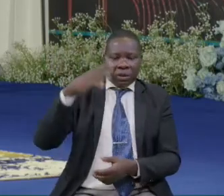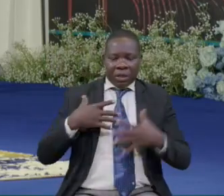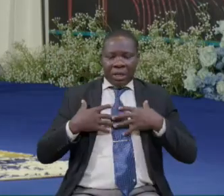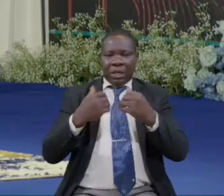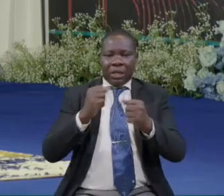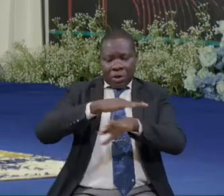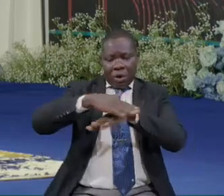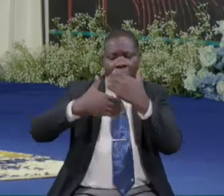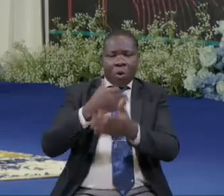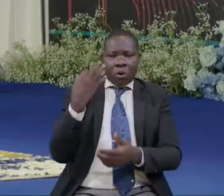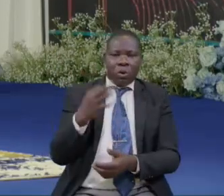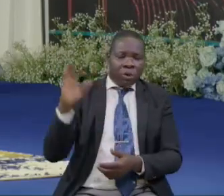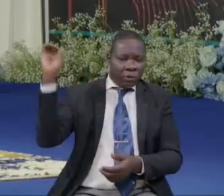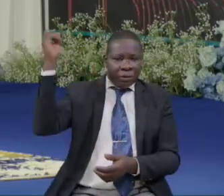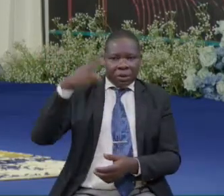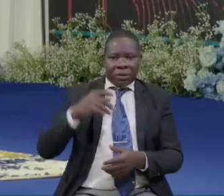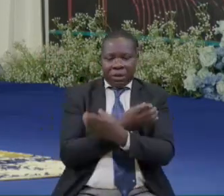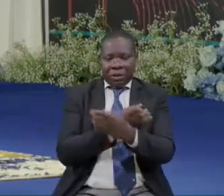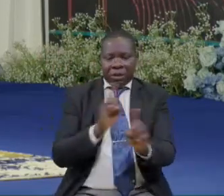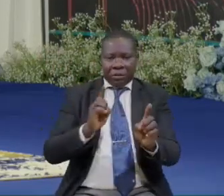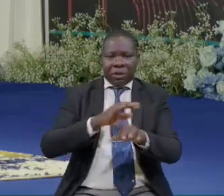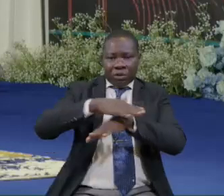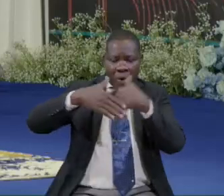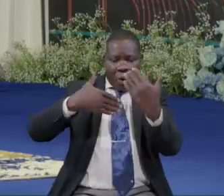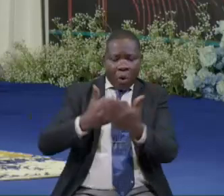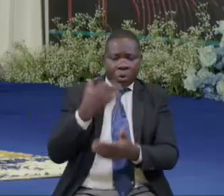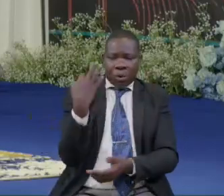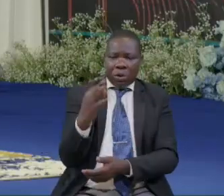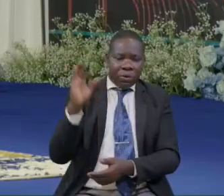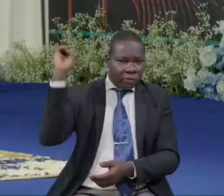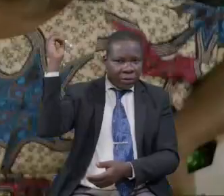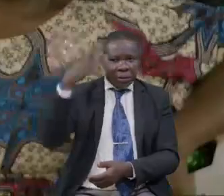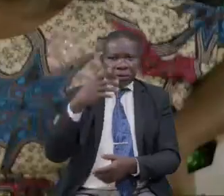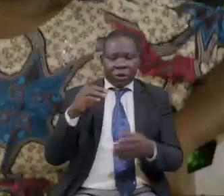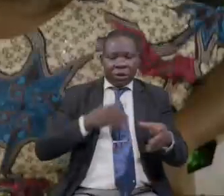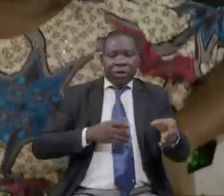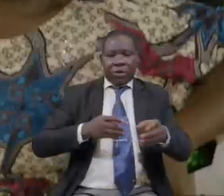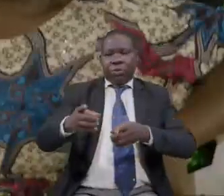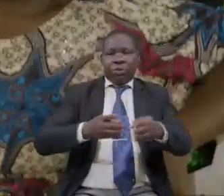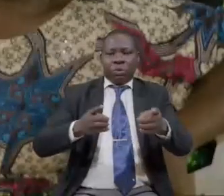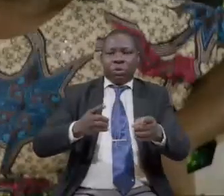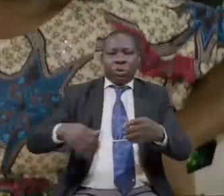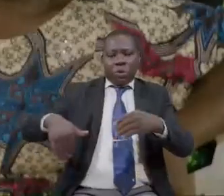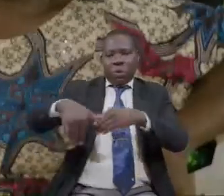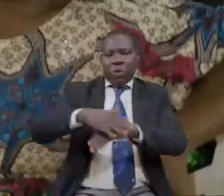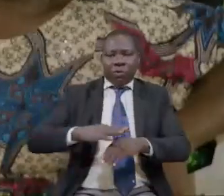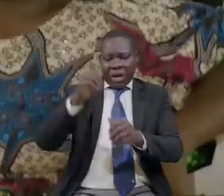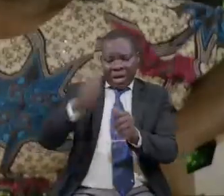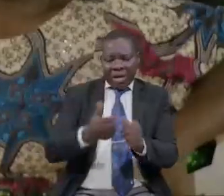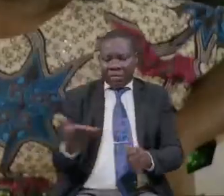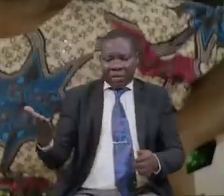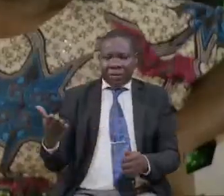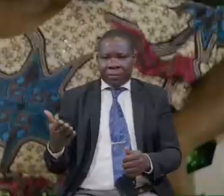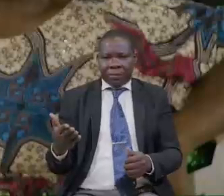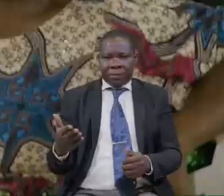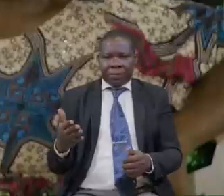of grace. Deliverance, all of grace. Dominion over everything that